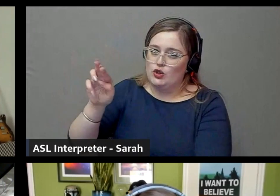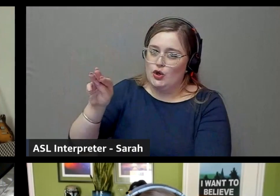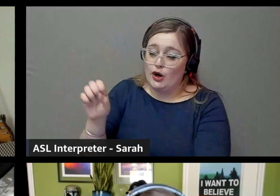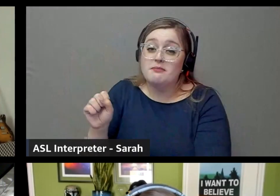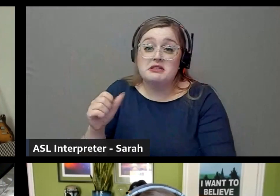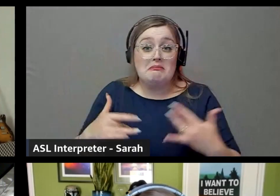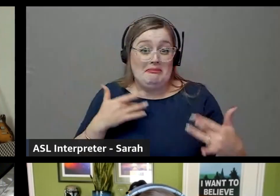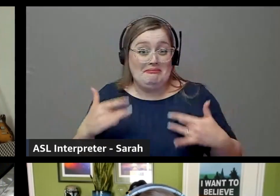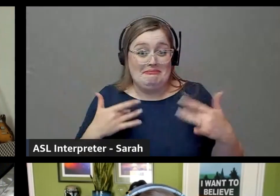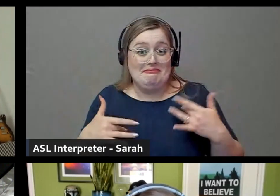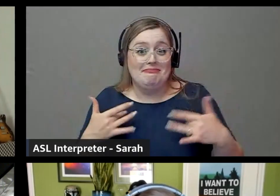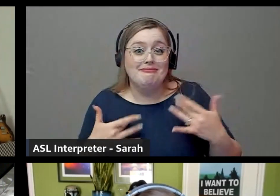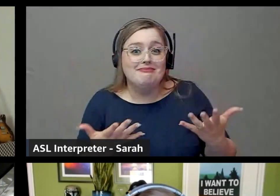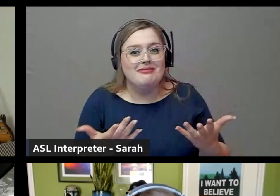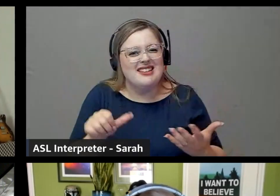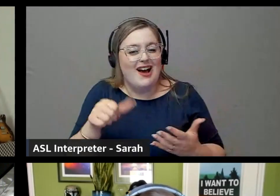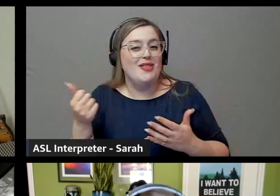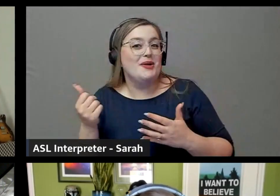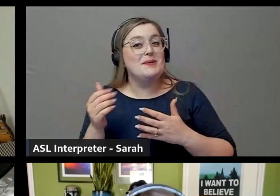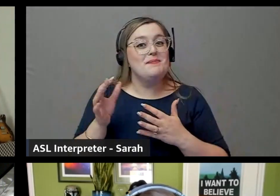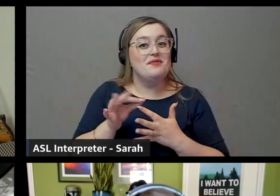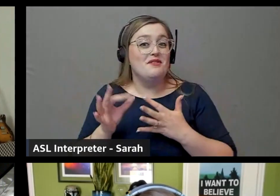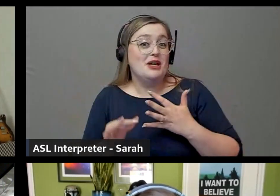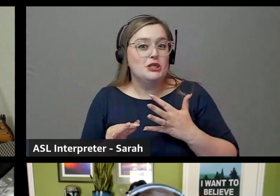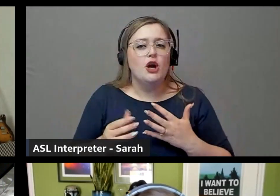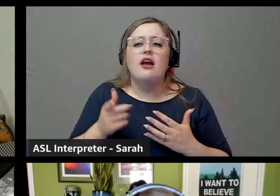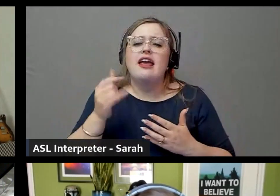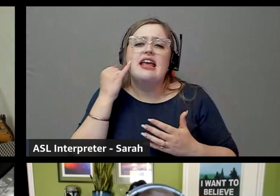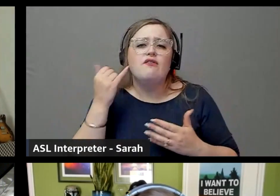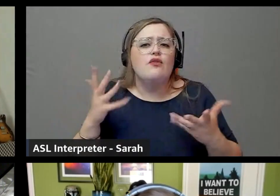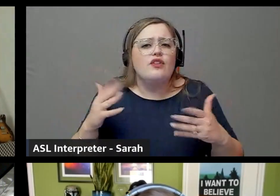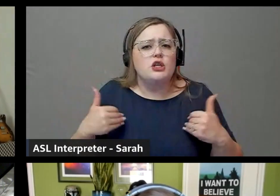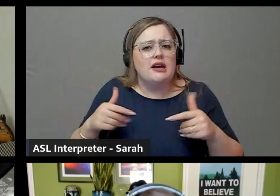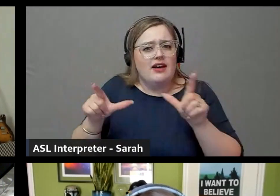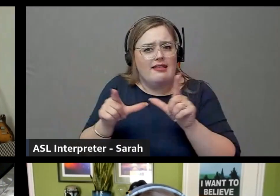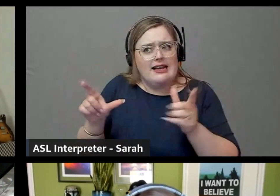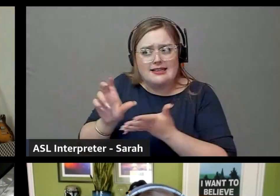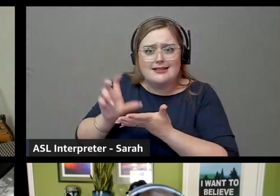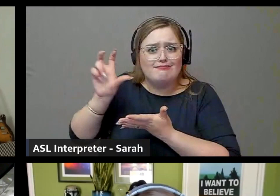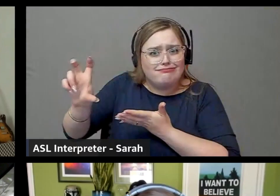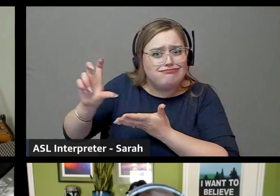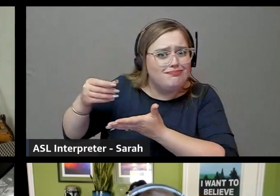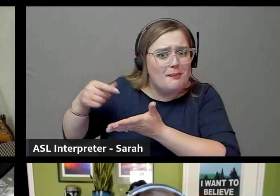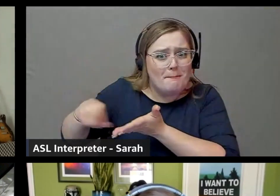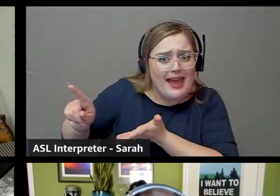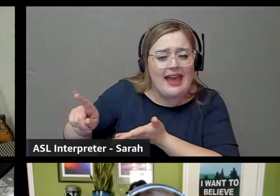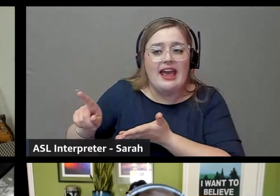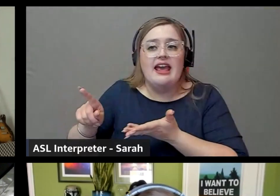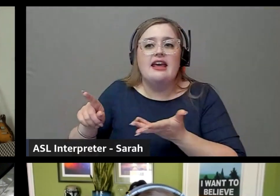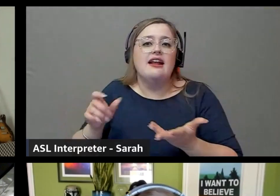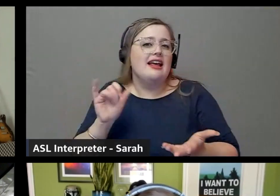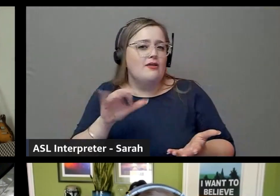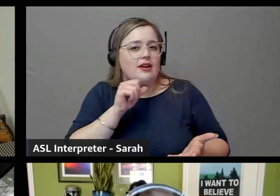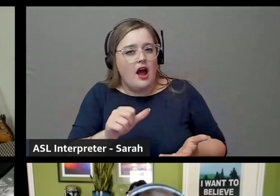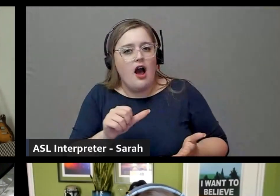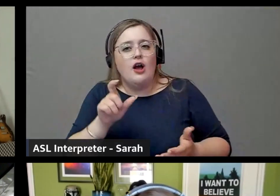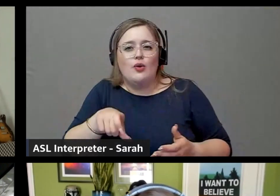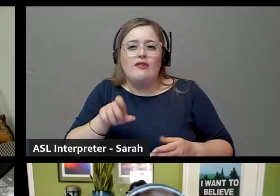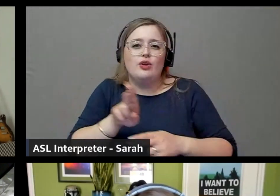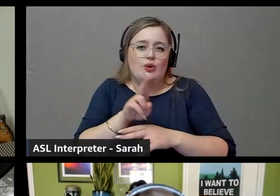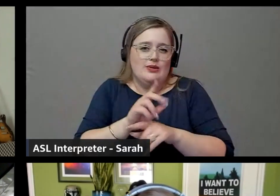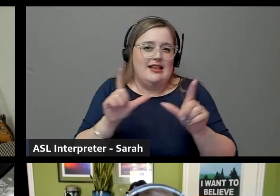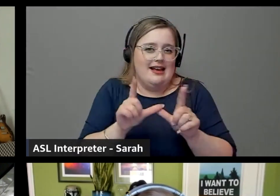yet another feature. And again, people who may have existing license investments, if you don't do that, then you have to use a license